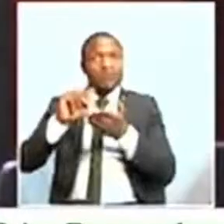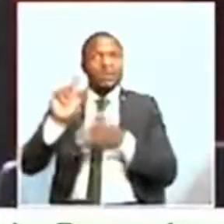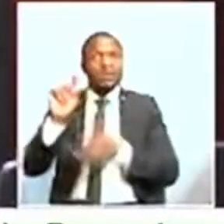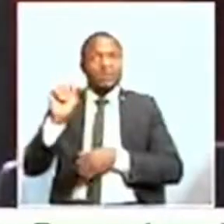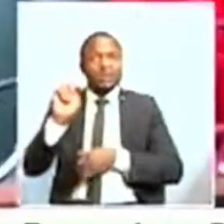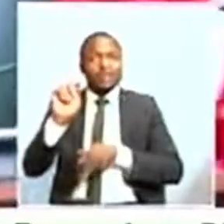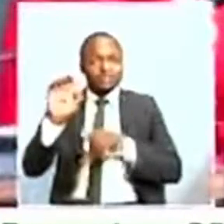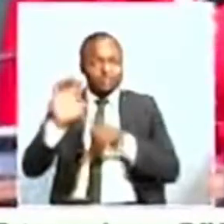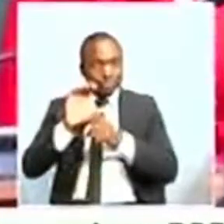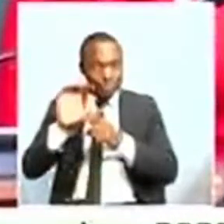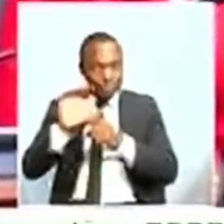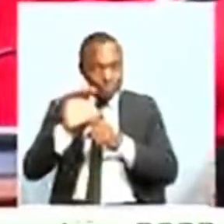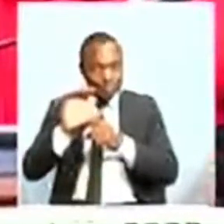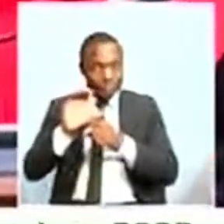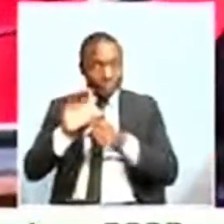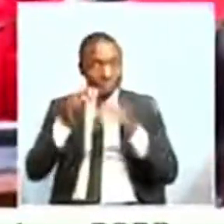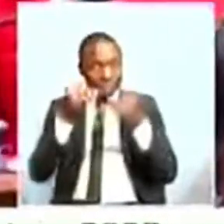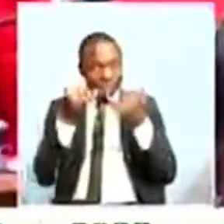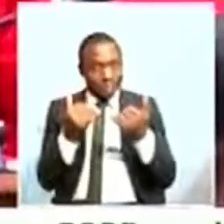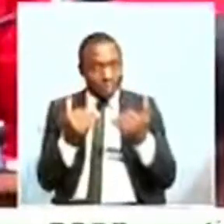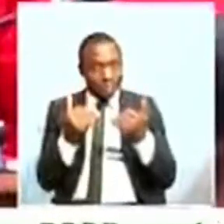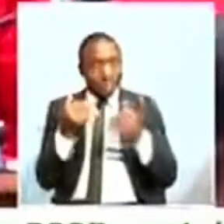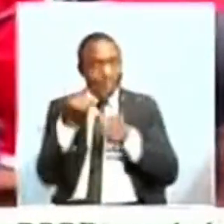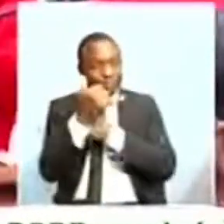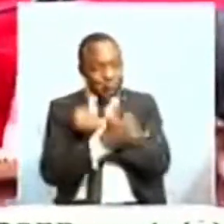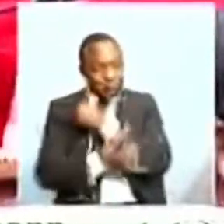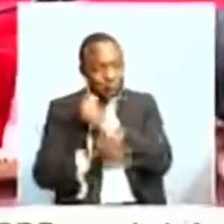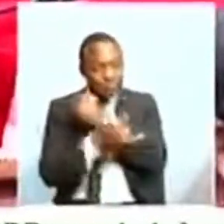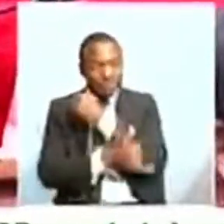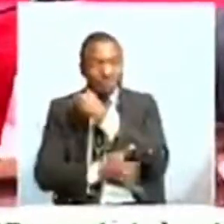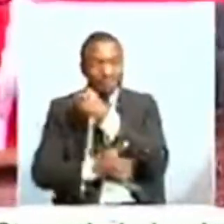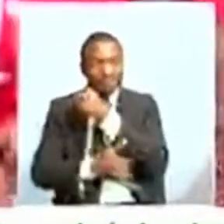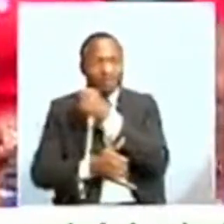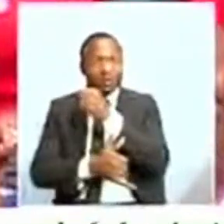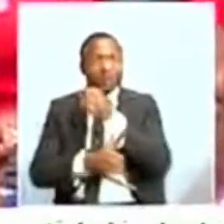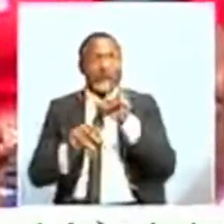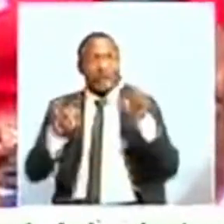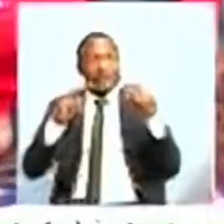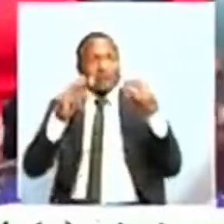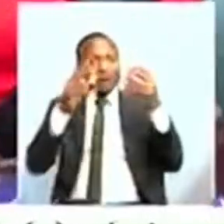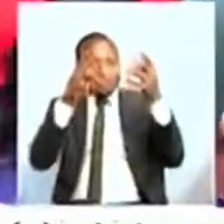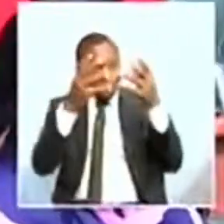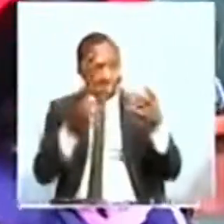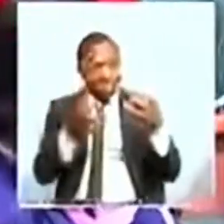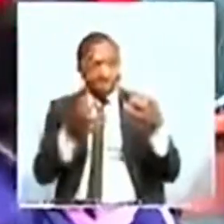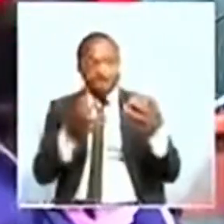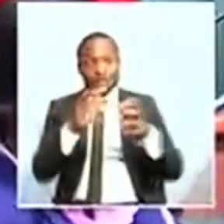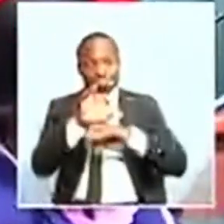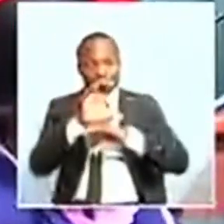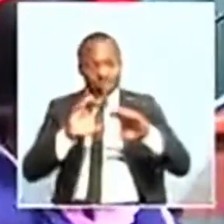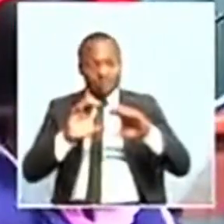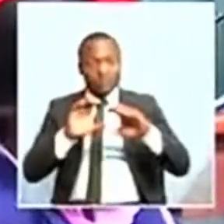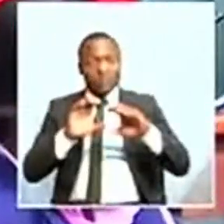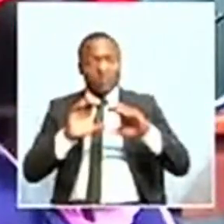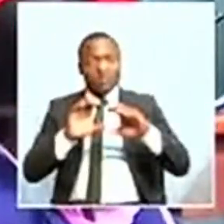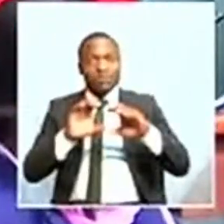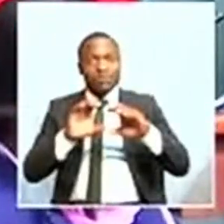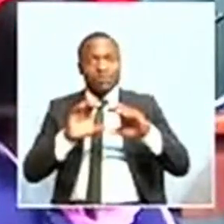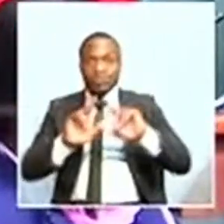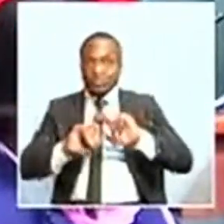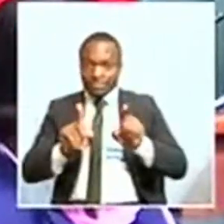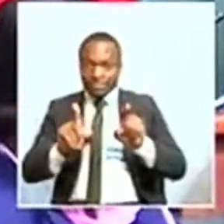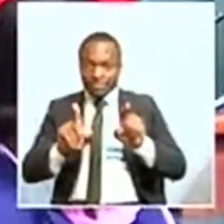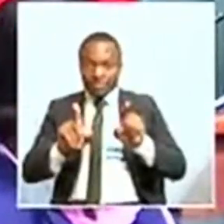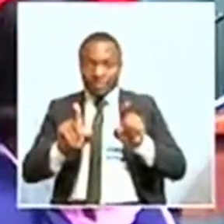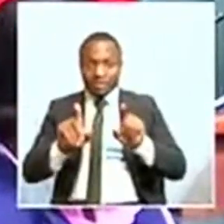copper. And currently, our country was hit by the drought, which has caused a deficit in the